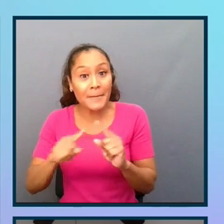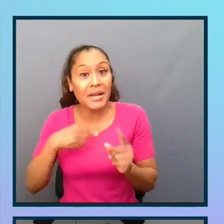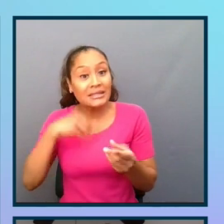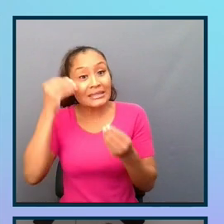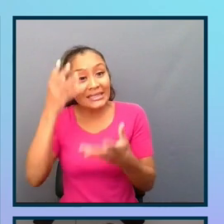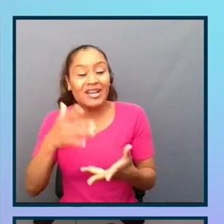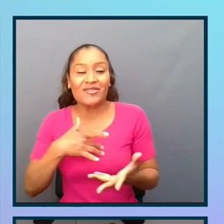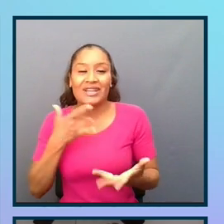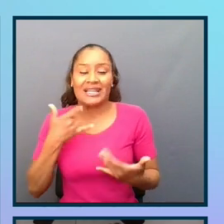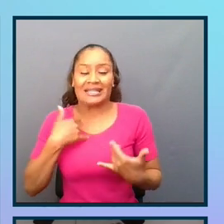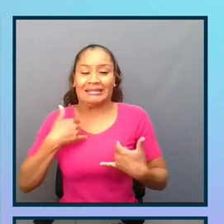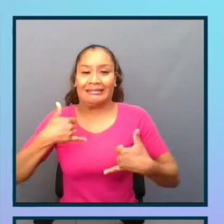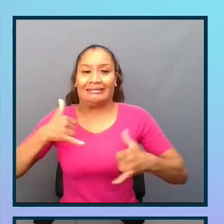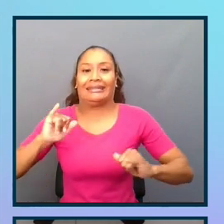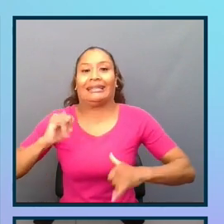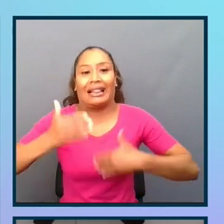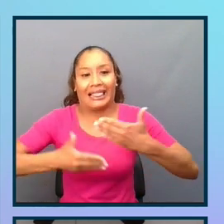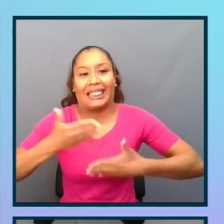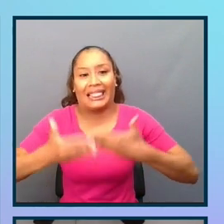like a work in progress.